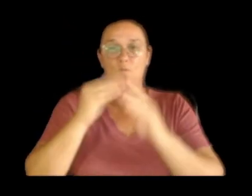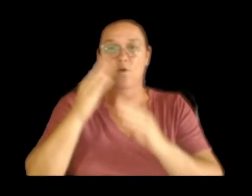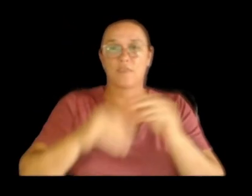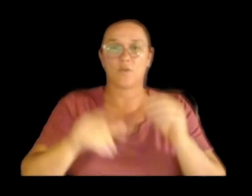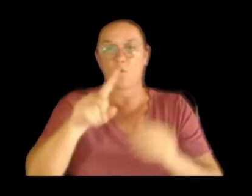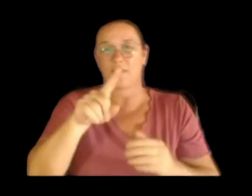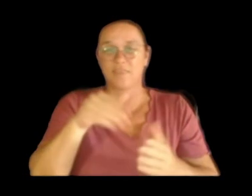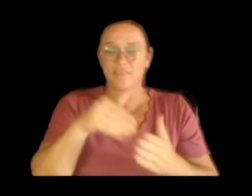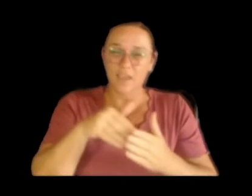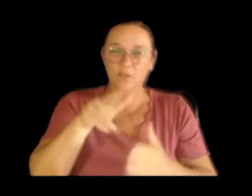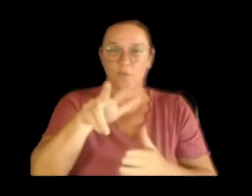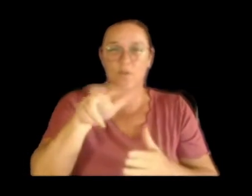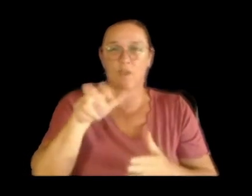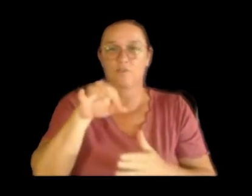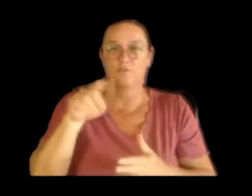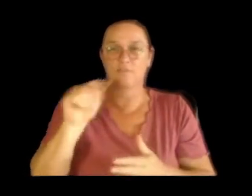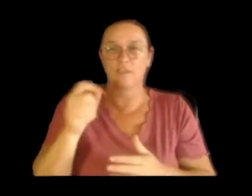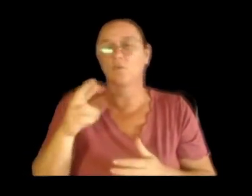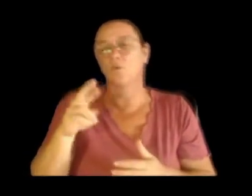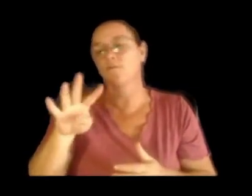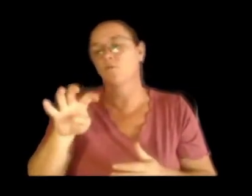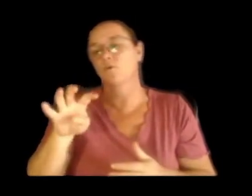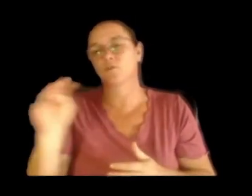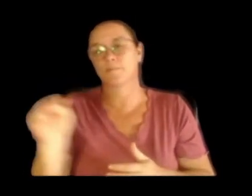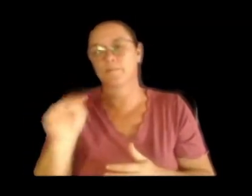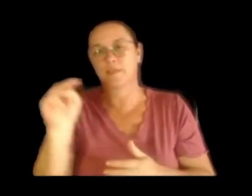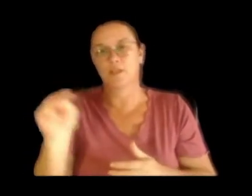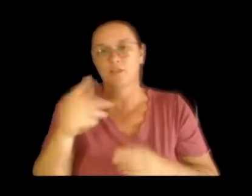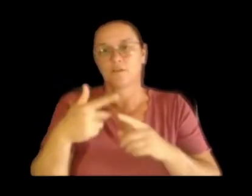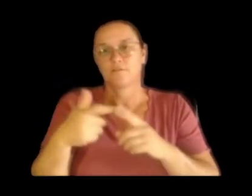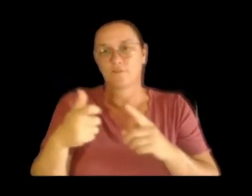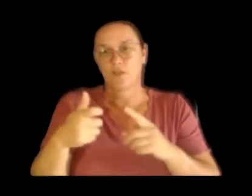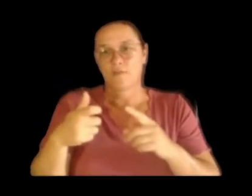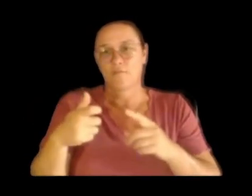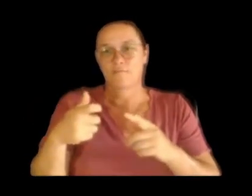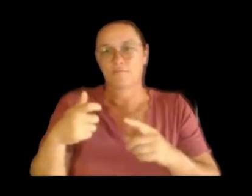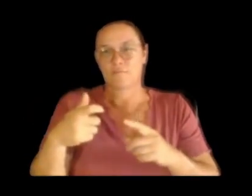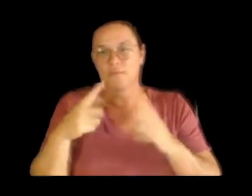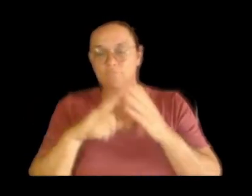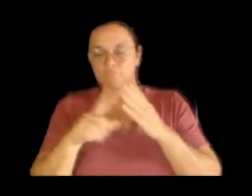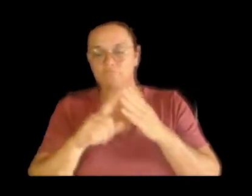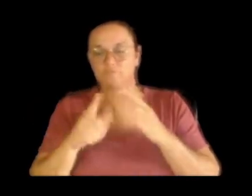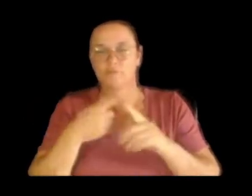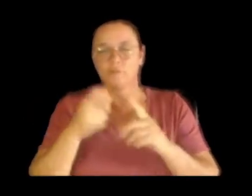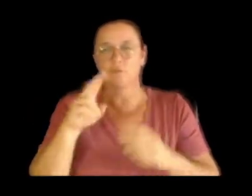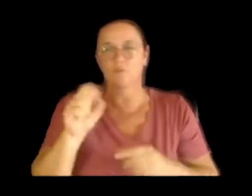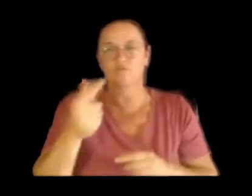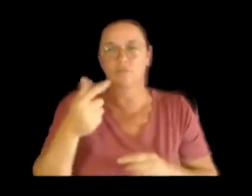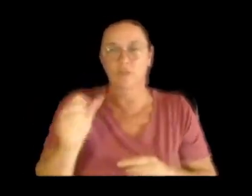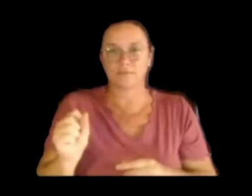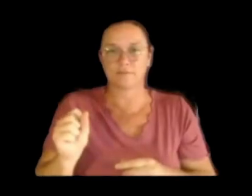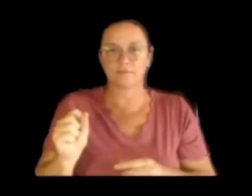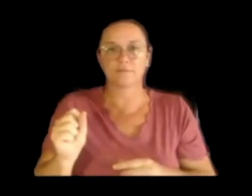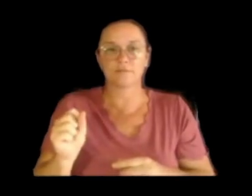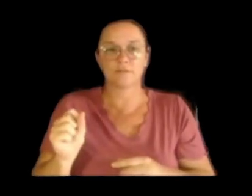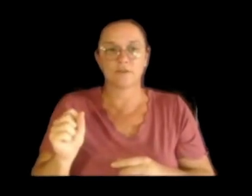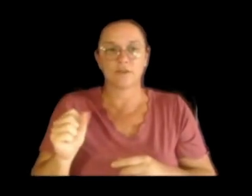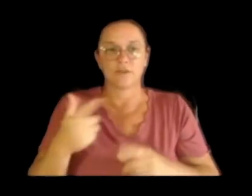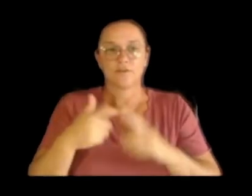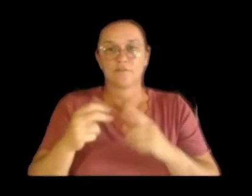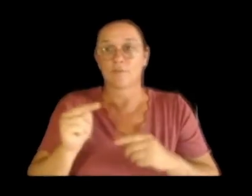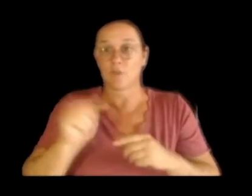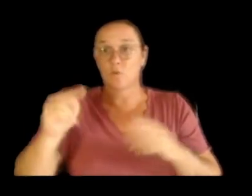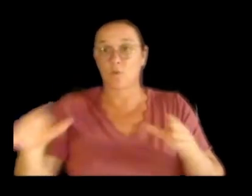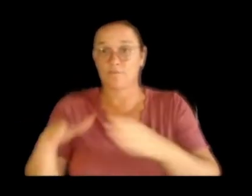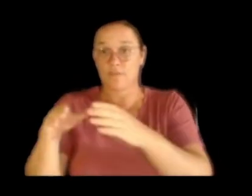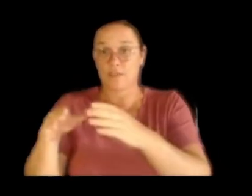1,300 feet or 400 meters by USGS estimates, with the north vent shooting